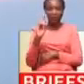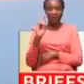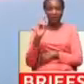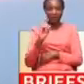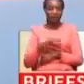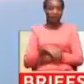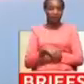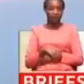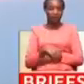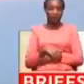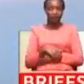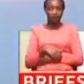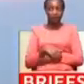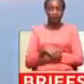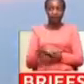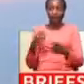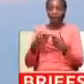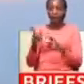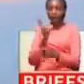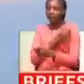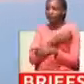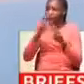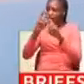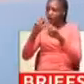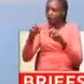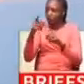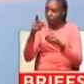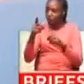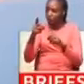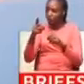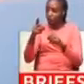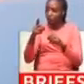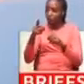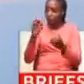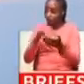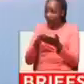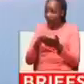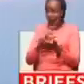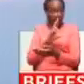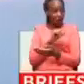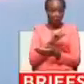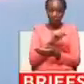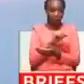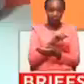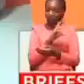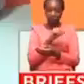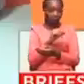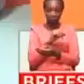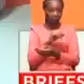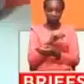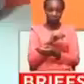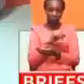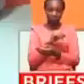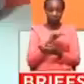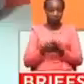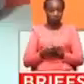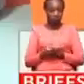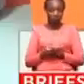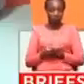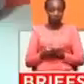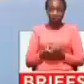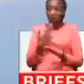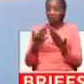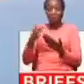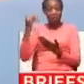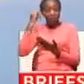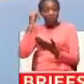But I realized... Has Dr. Jafari ever looked for you since then? No. No, he's never looked for me since then. He didn't even call you, perhaps,